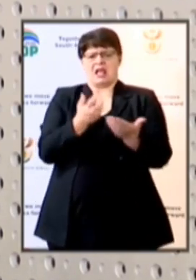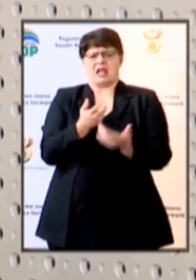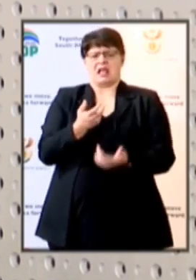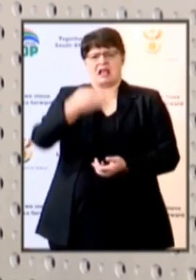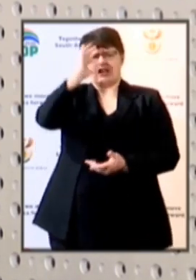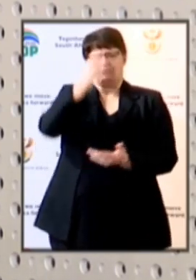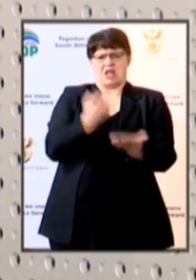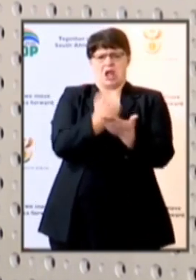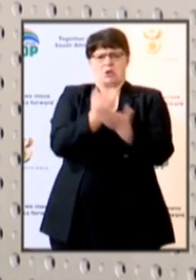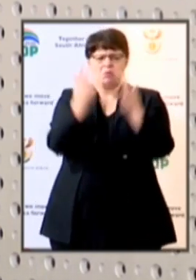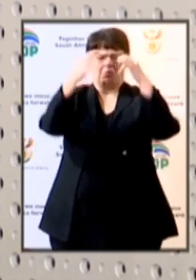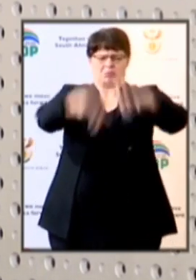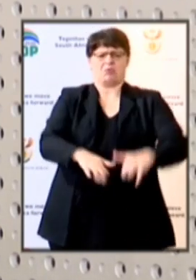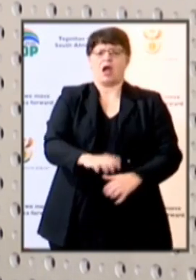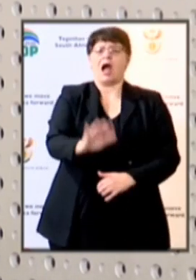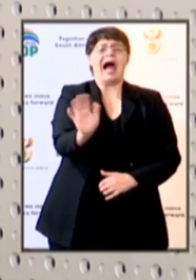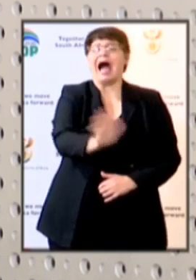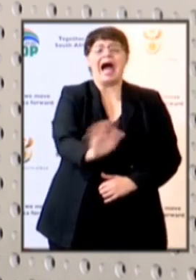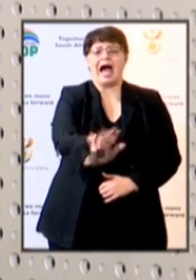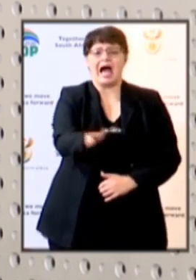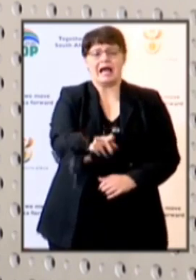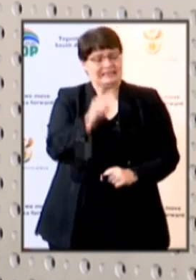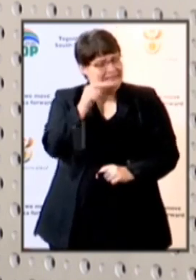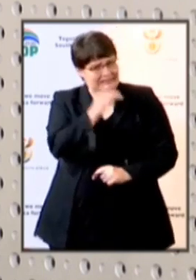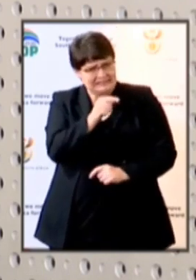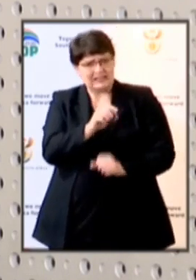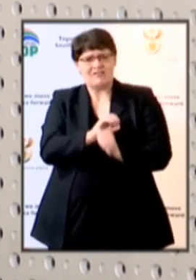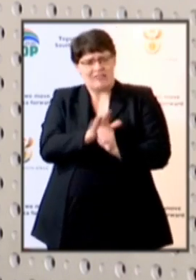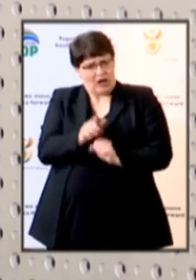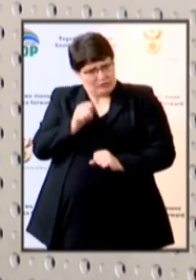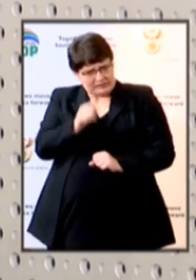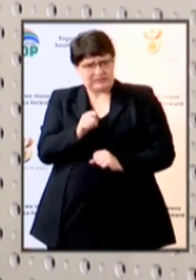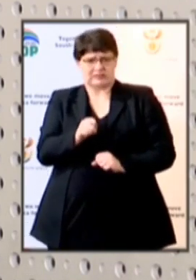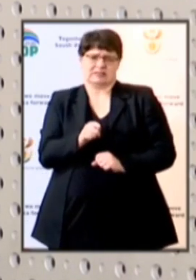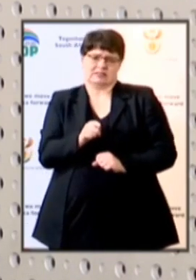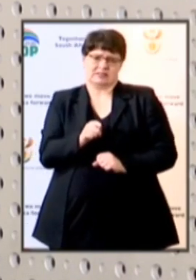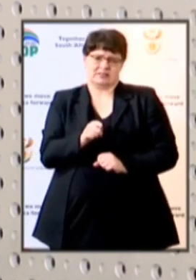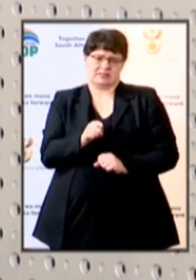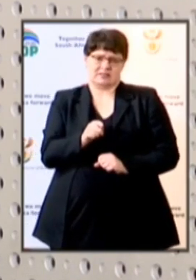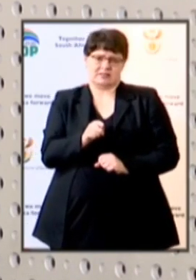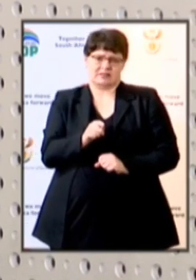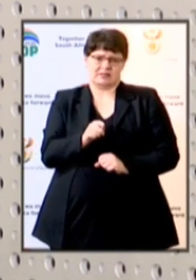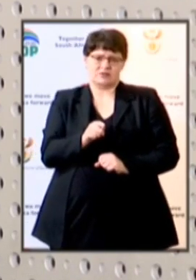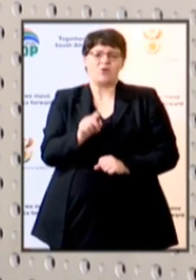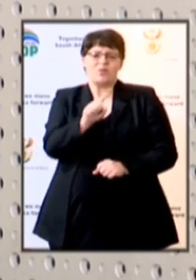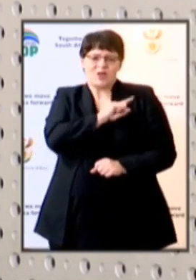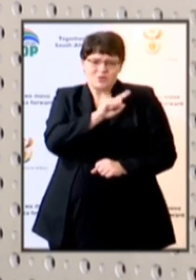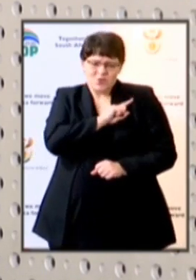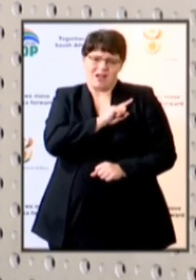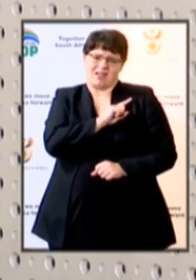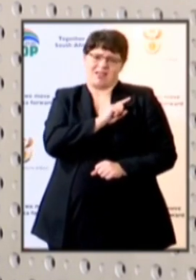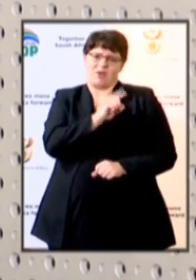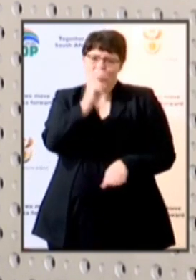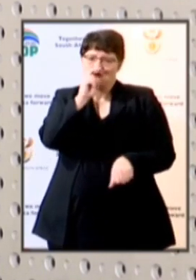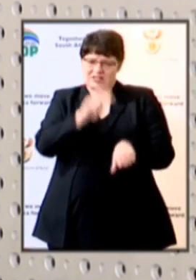So we must stick to all the things that will limit the pandemic.